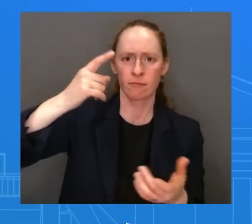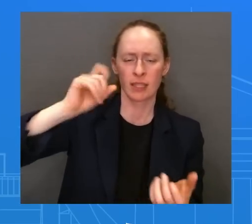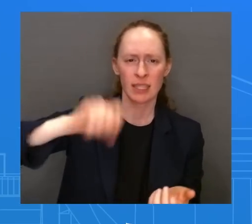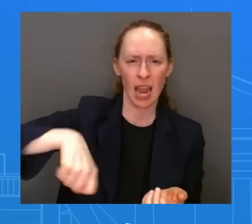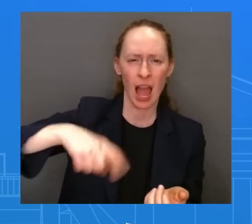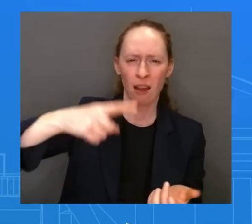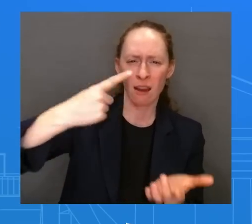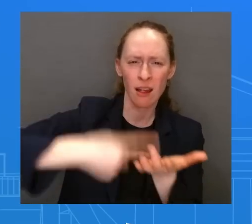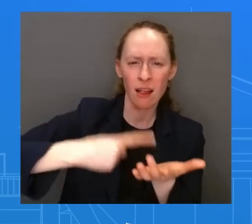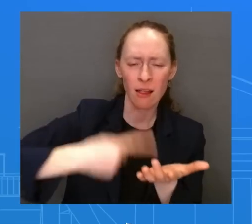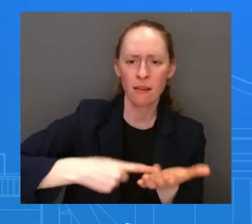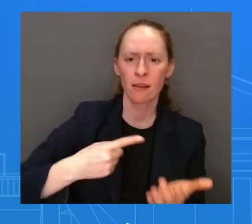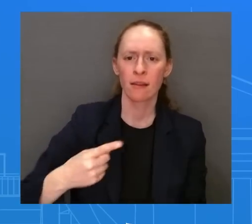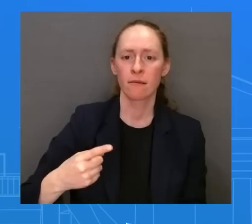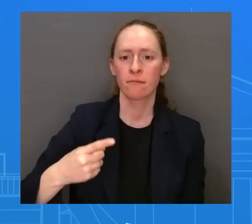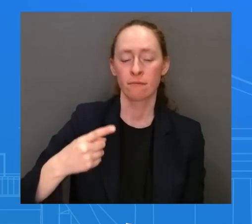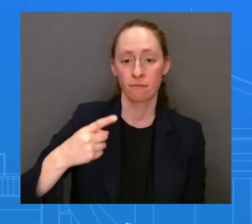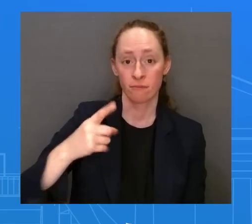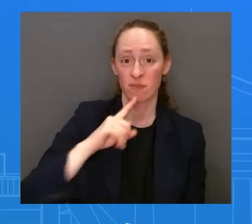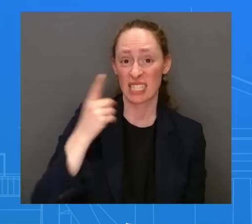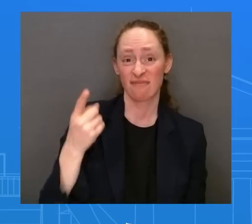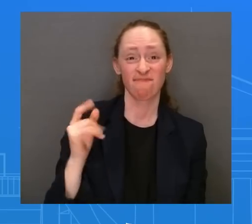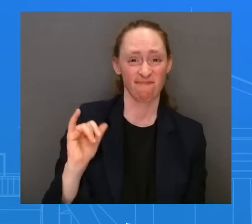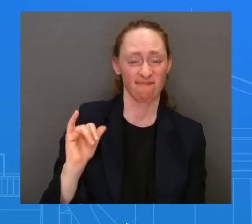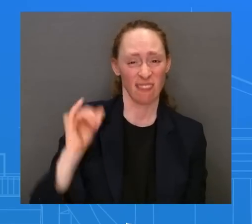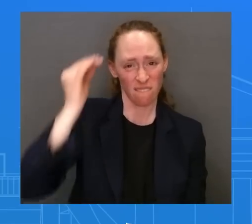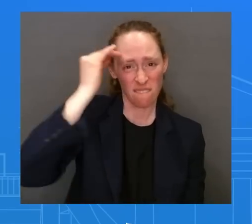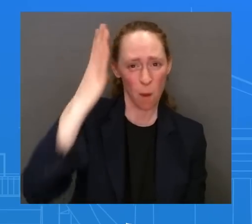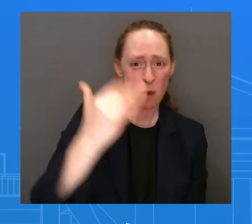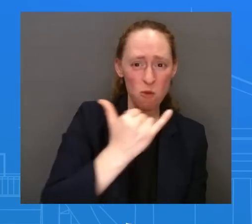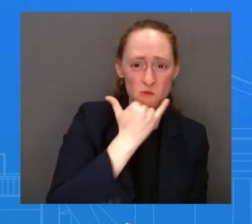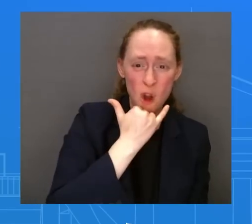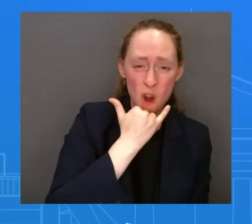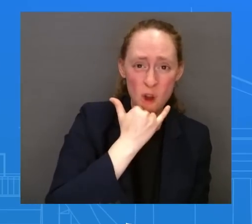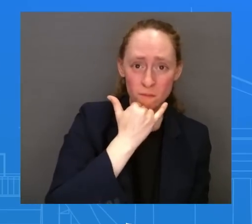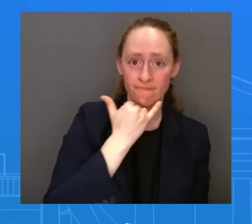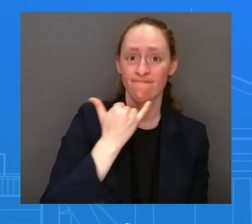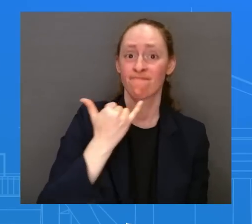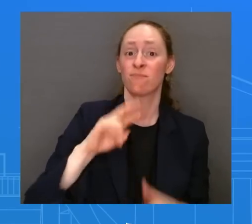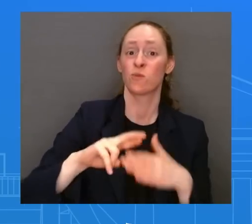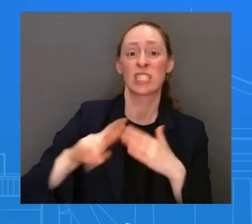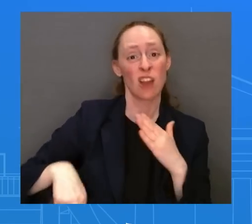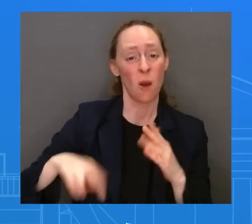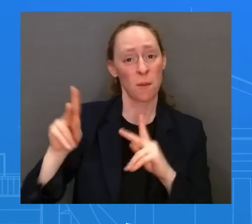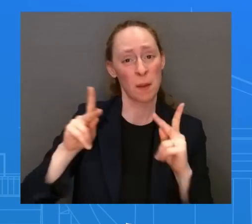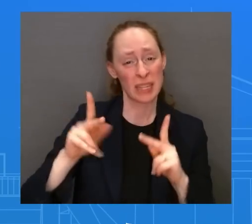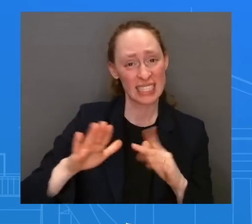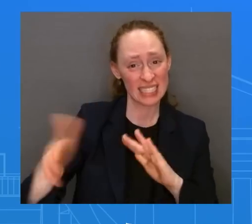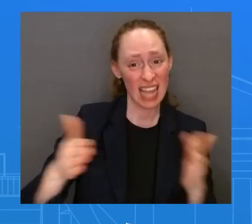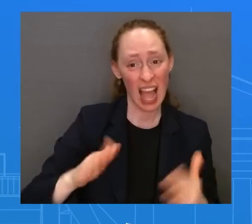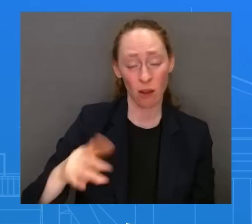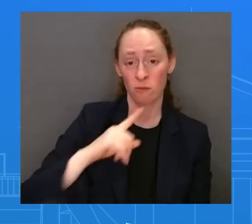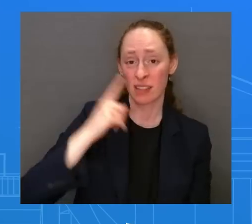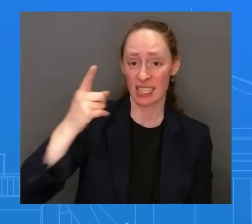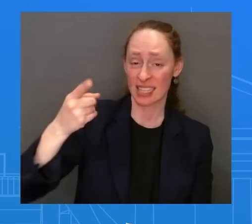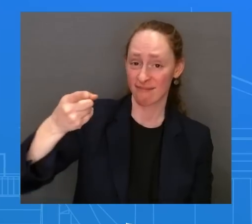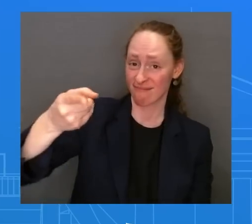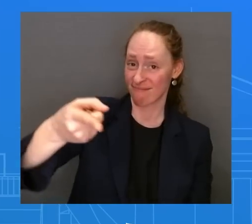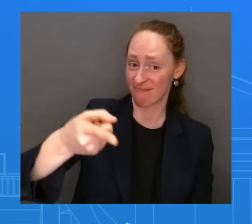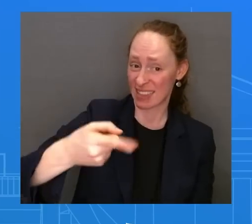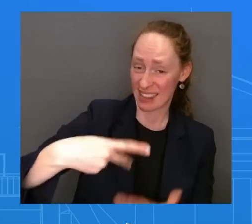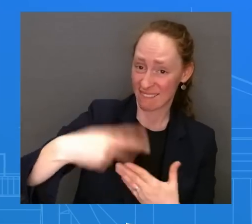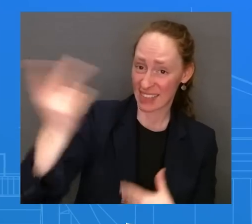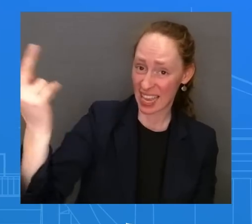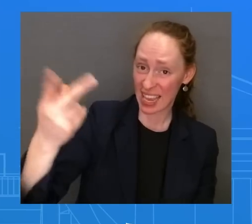that qualifies as an intelligence failure uh first question here is uh whether since you have acknowledged